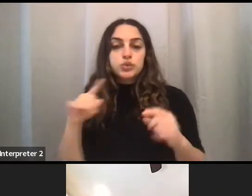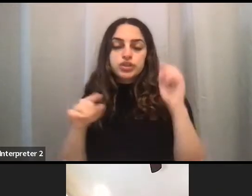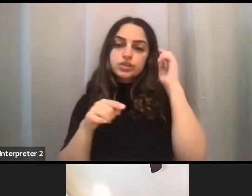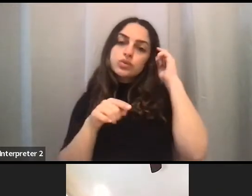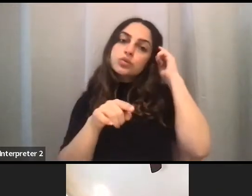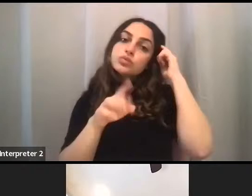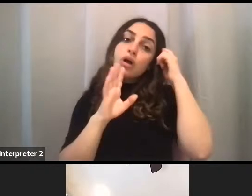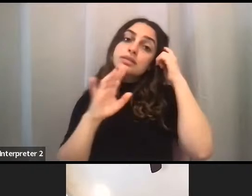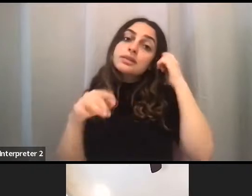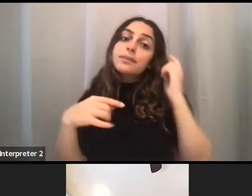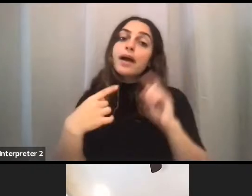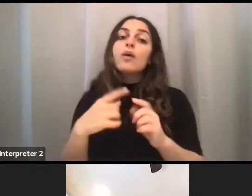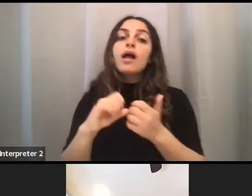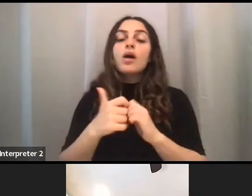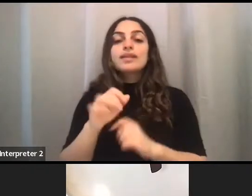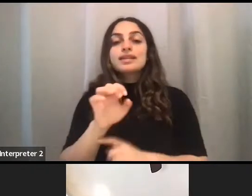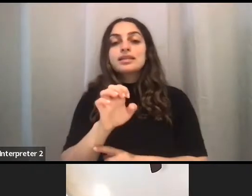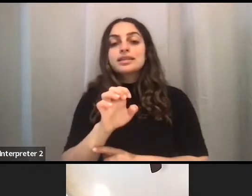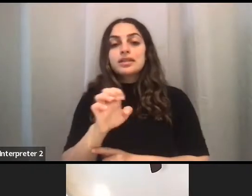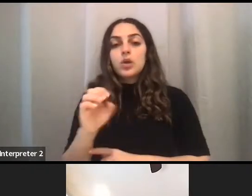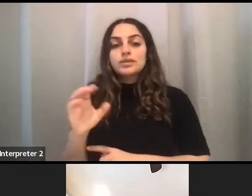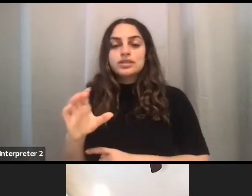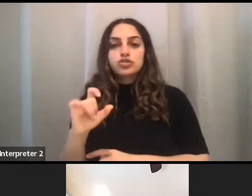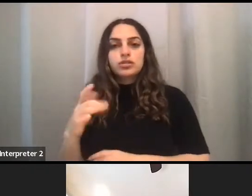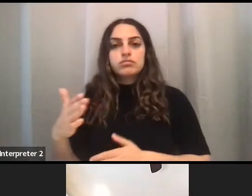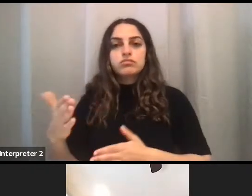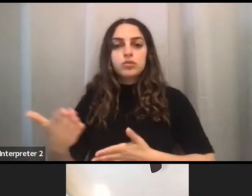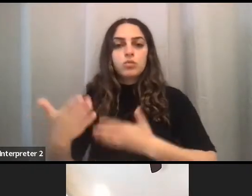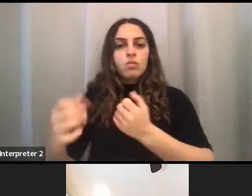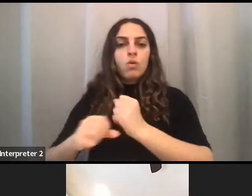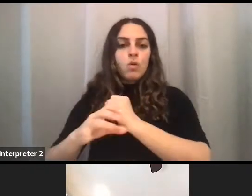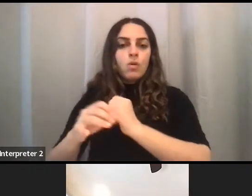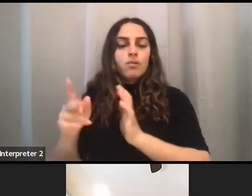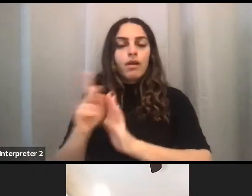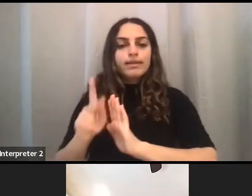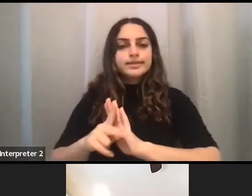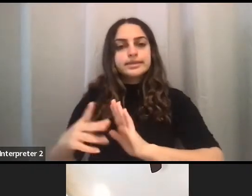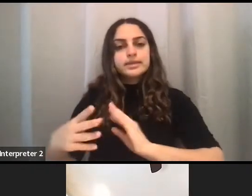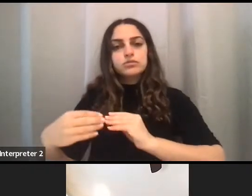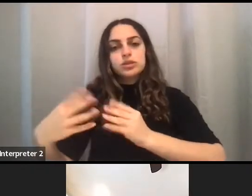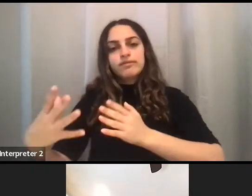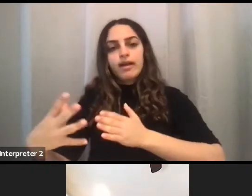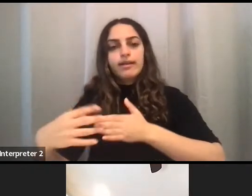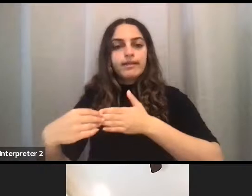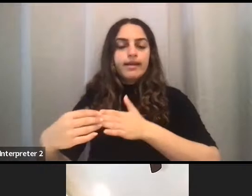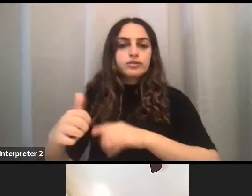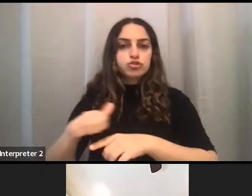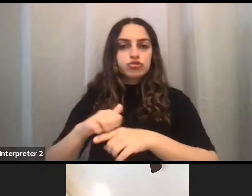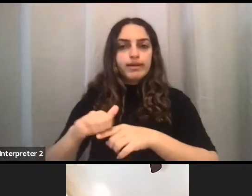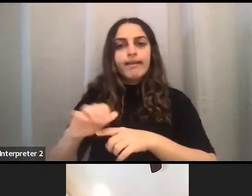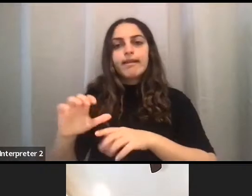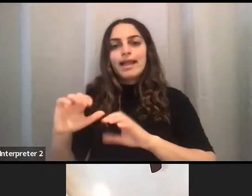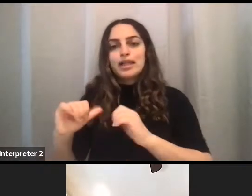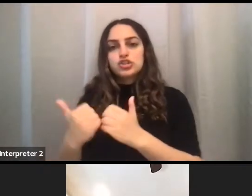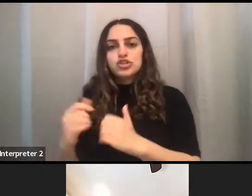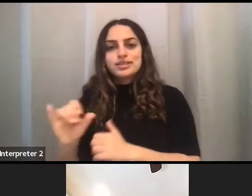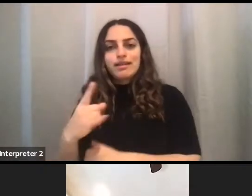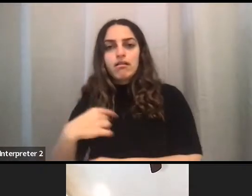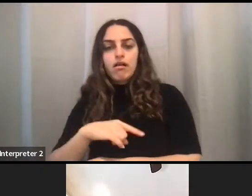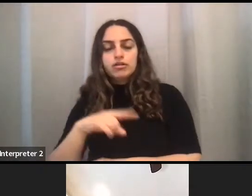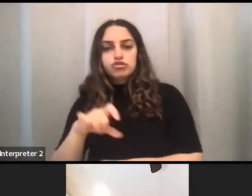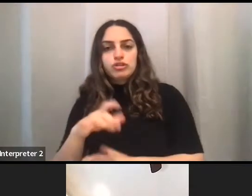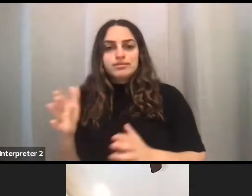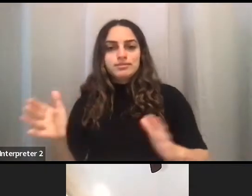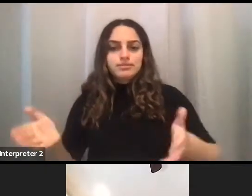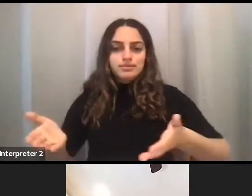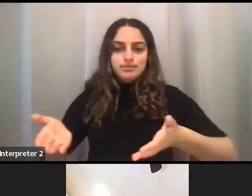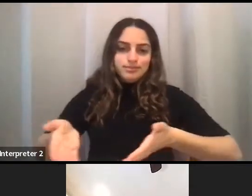eeoc should promote policy and provide guidance and training that agencies like us should amplify it times